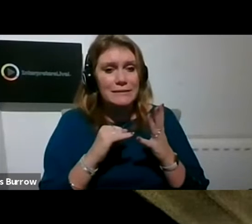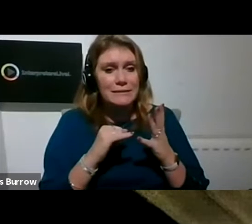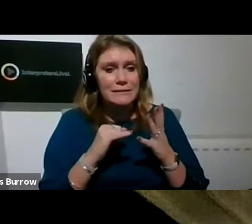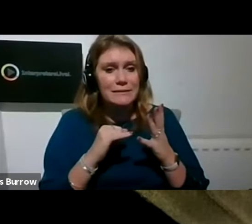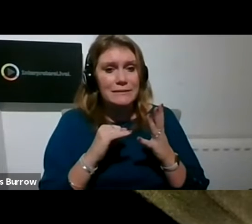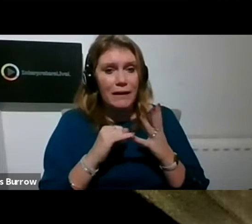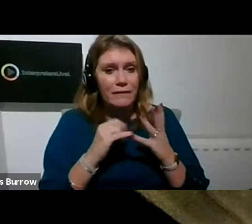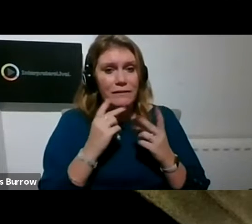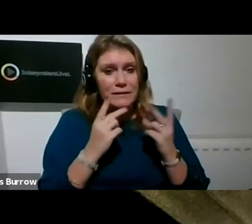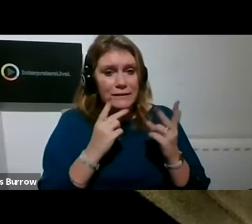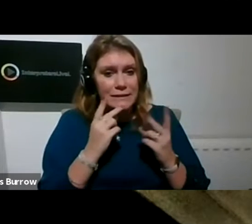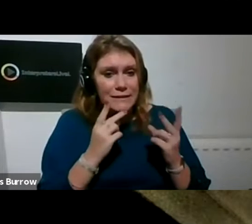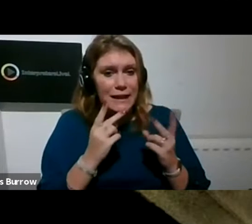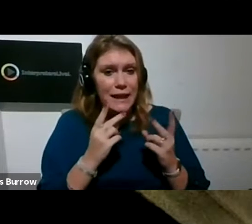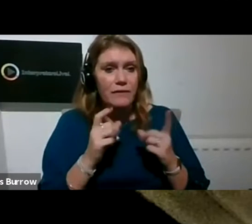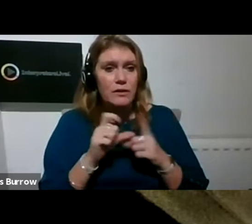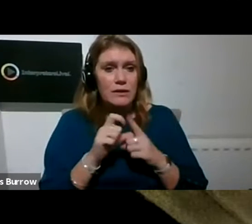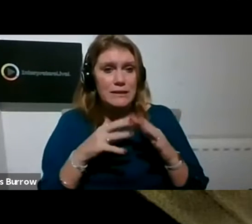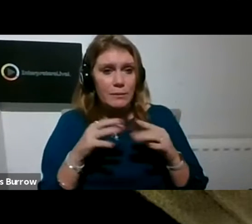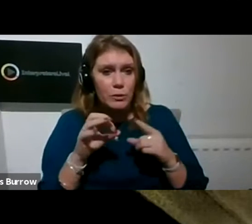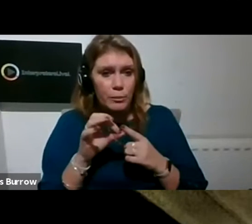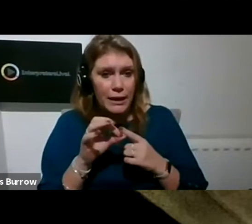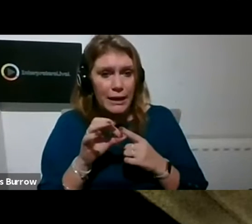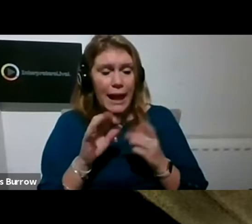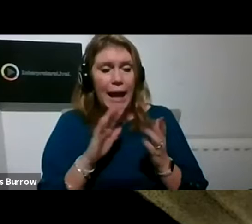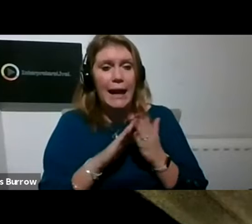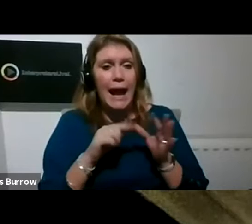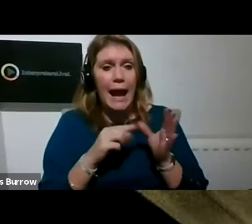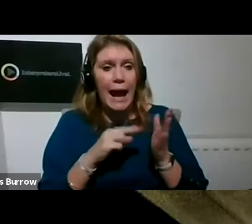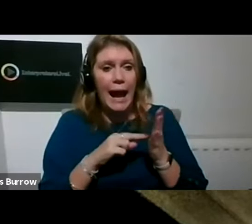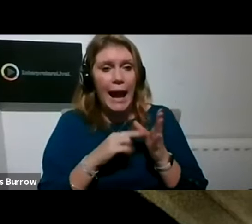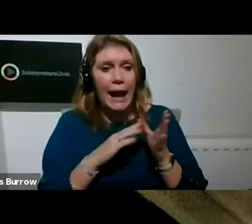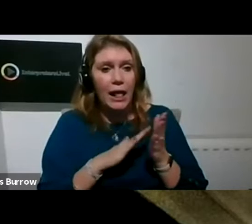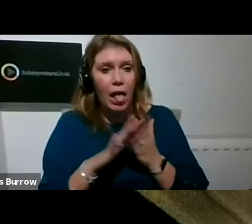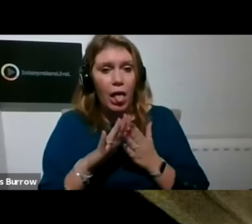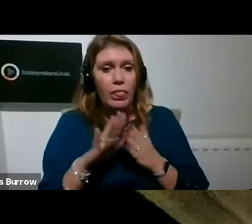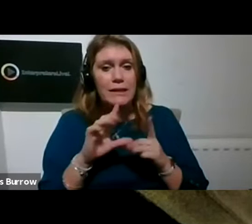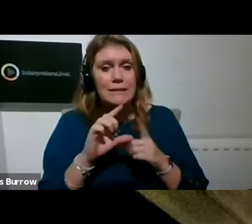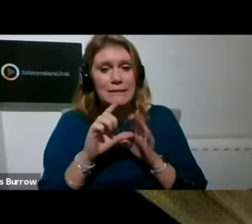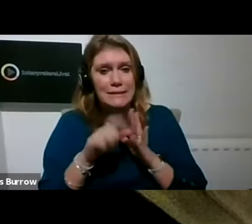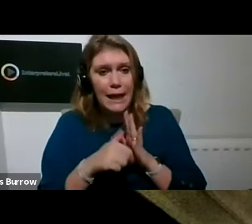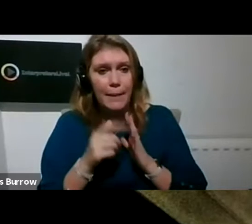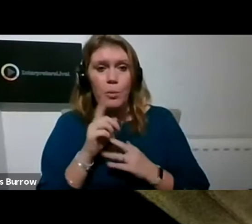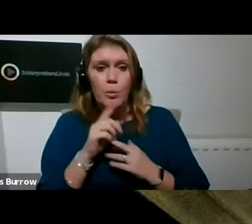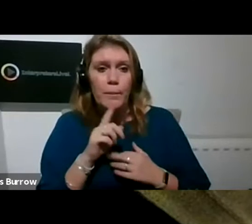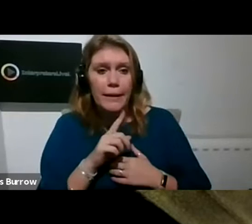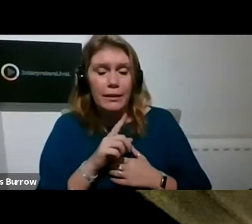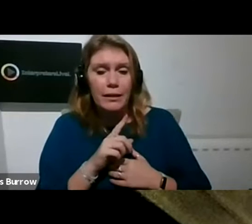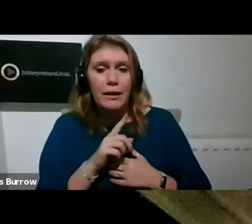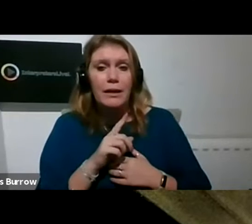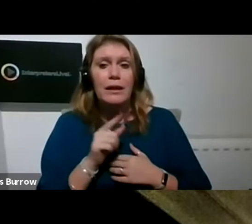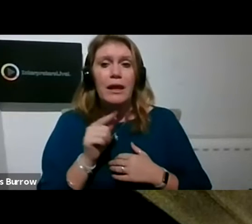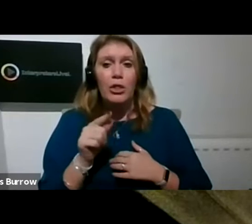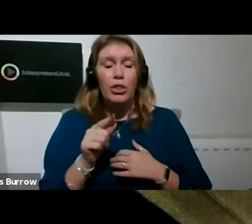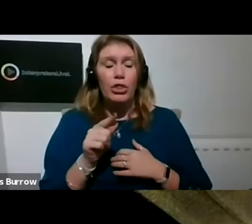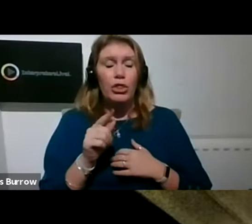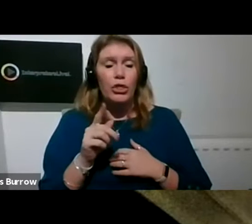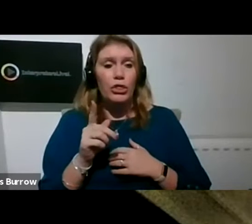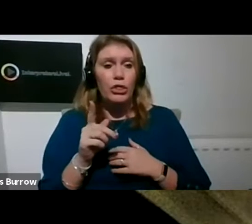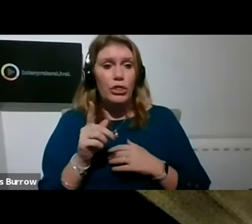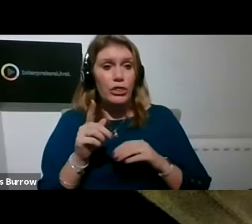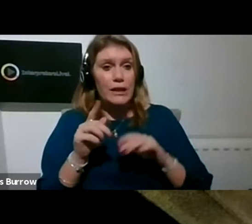and Hannah, the disabled woman, in those sections, the text